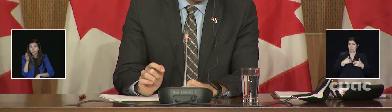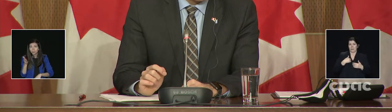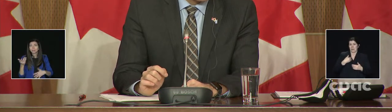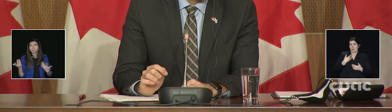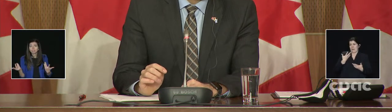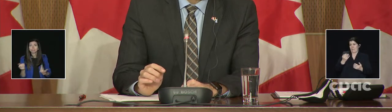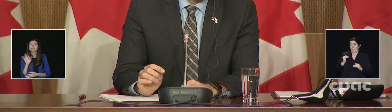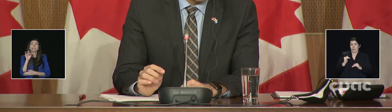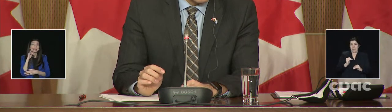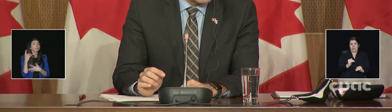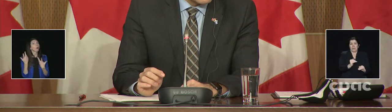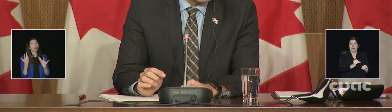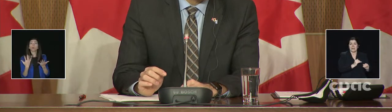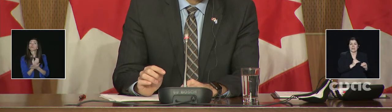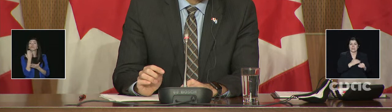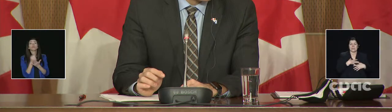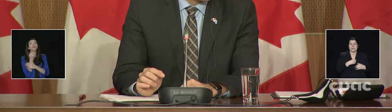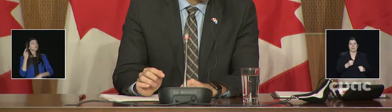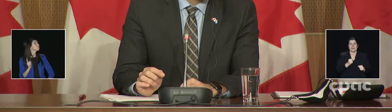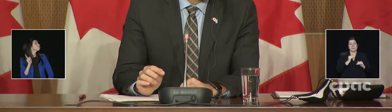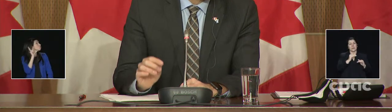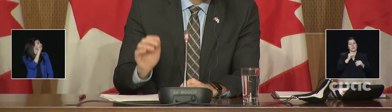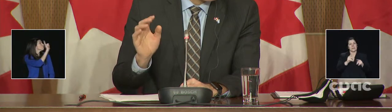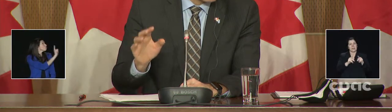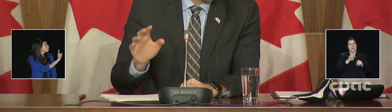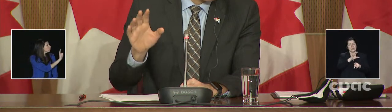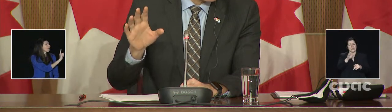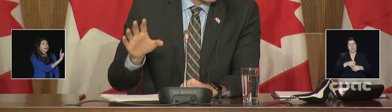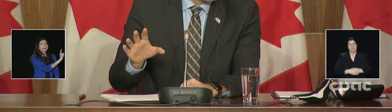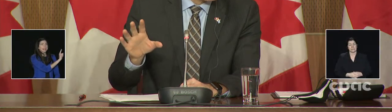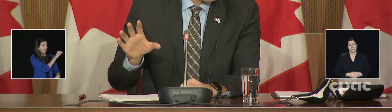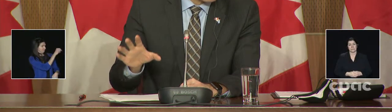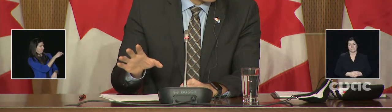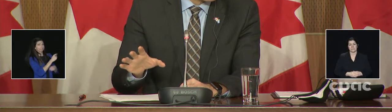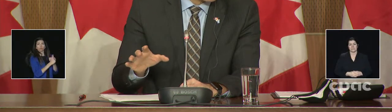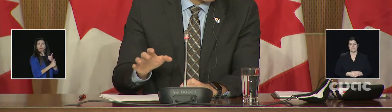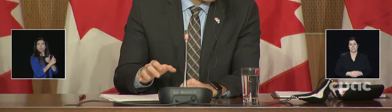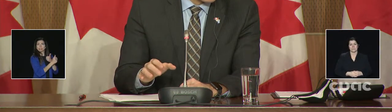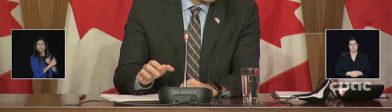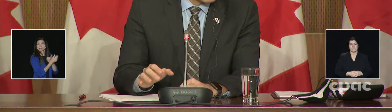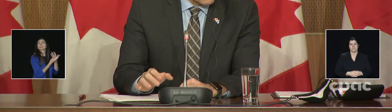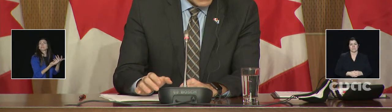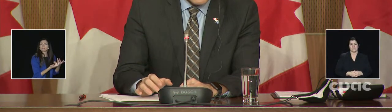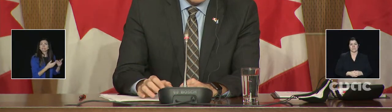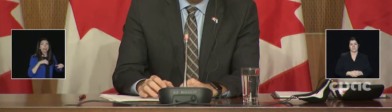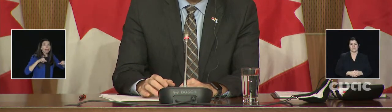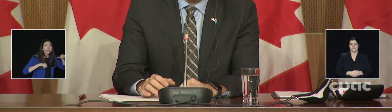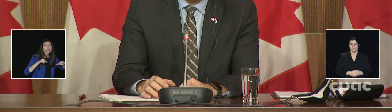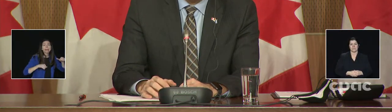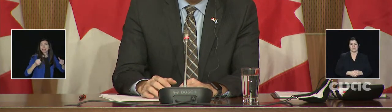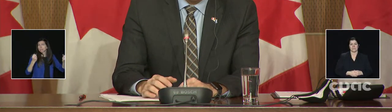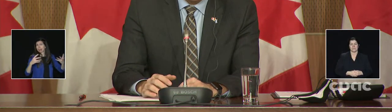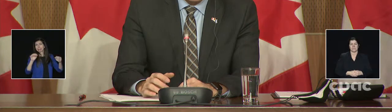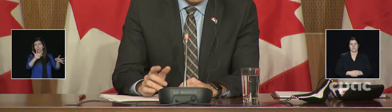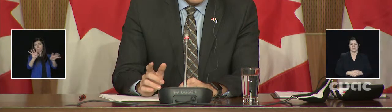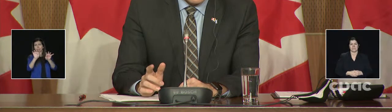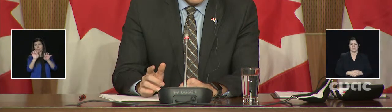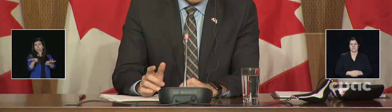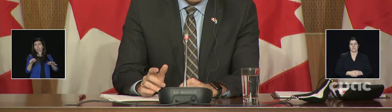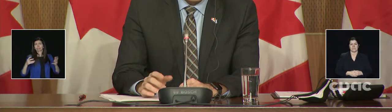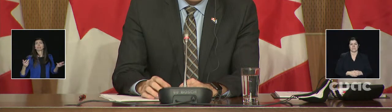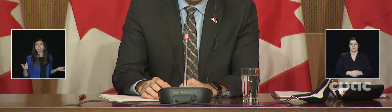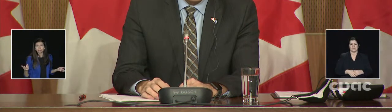that it's going to be uncertain and risky to travel in a number of other countries over the next weeks, given